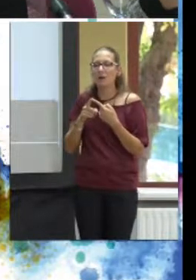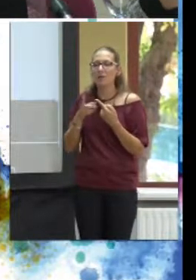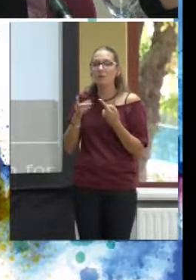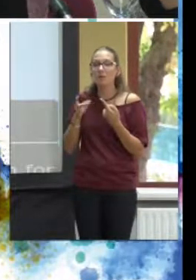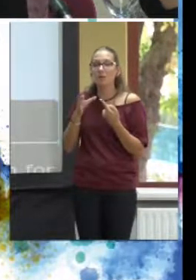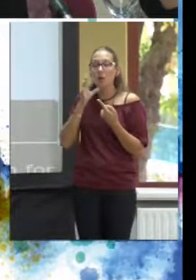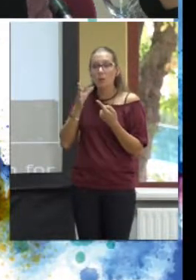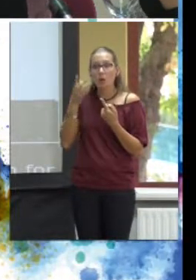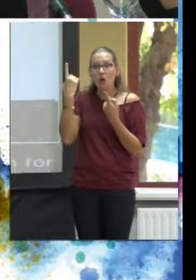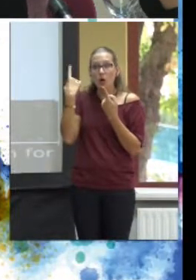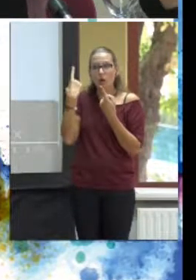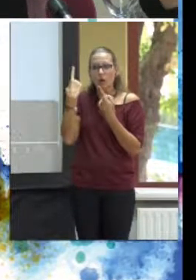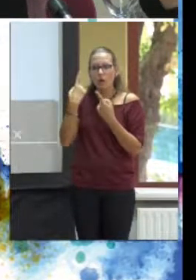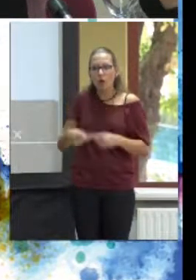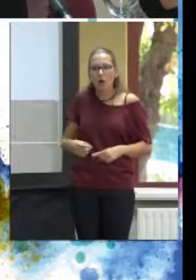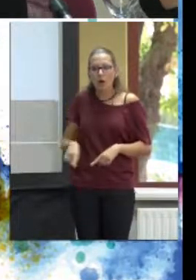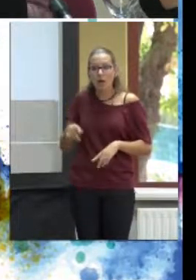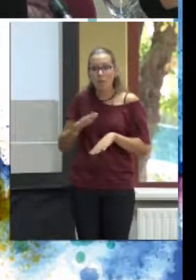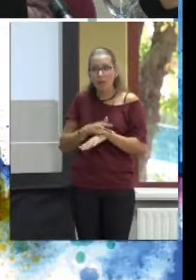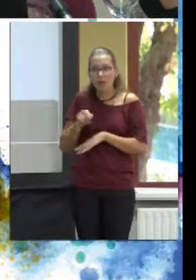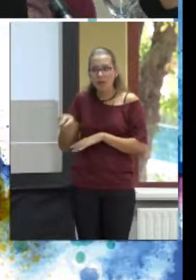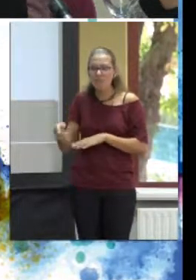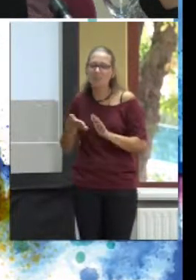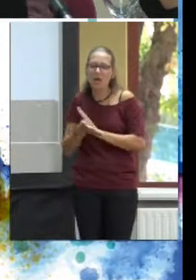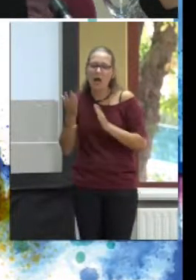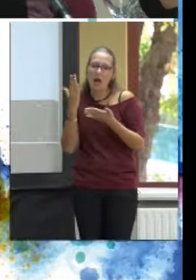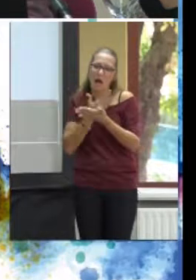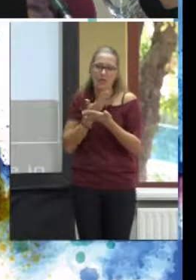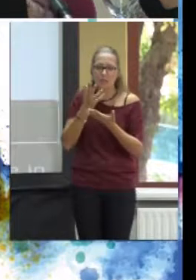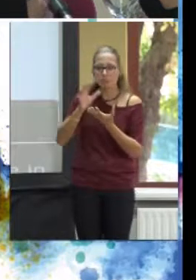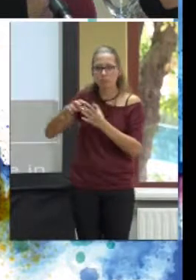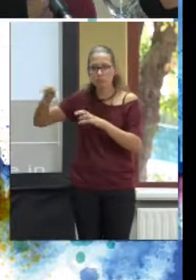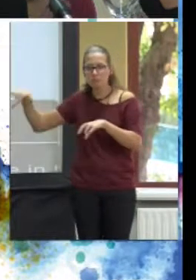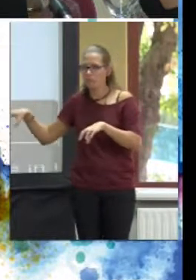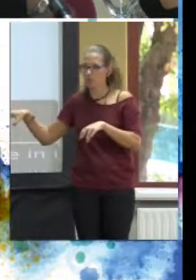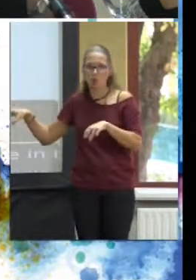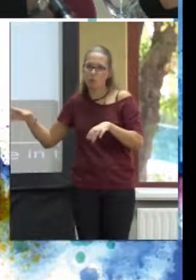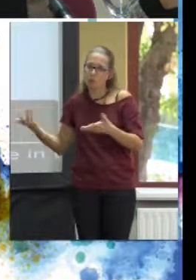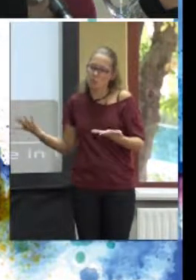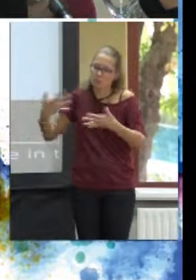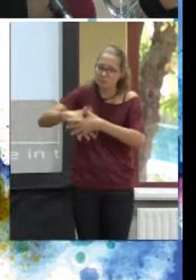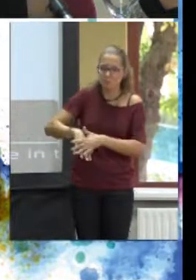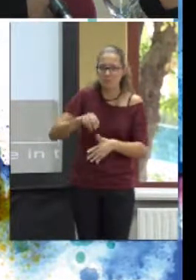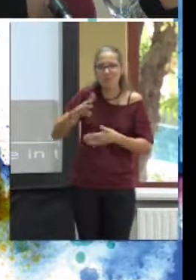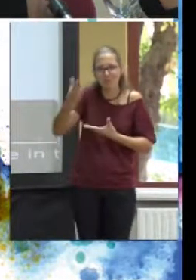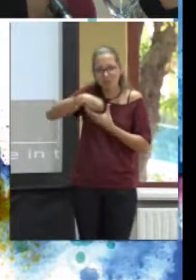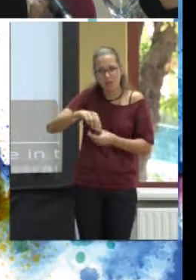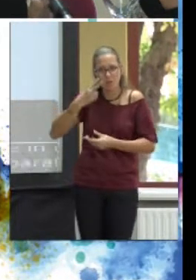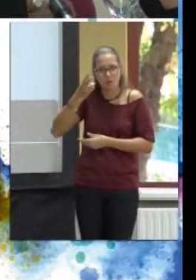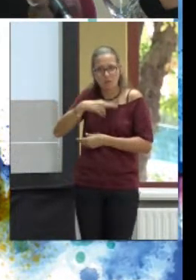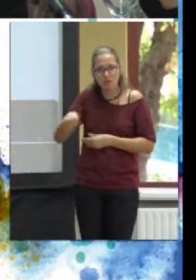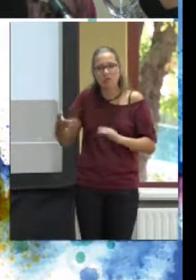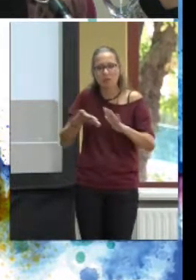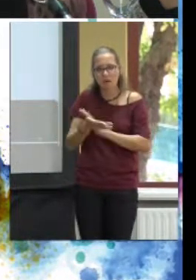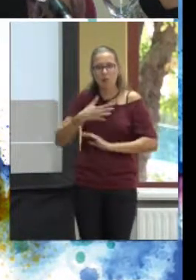exhibition are in the exhibition as such. They're not separate spaces. We wanted to provide the opportunity for them to feel that experience and to